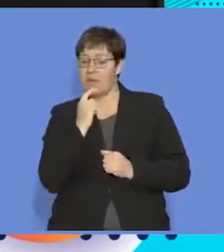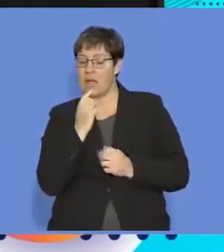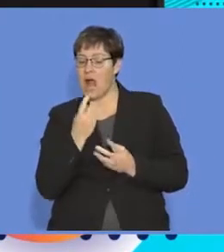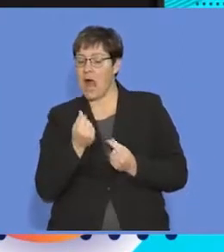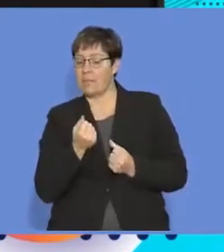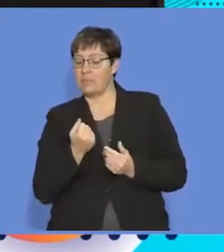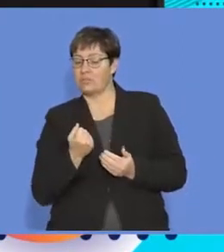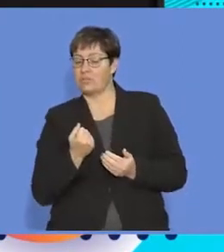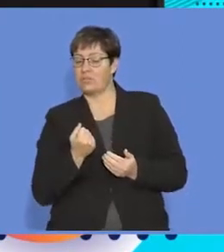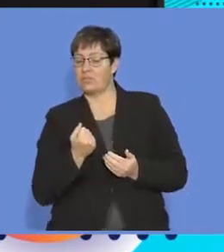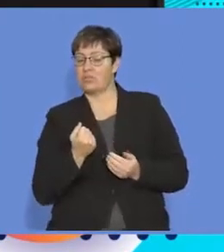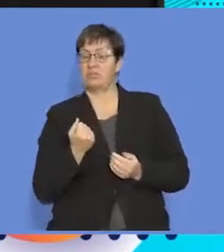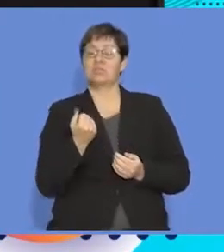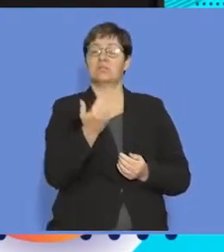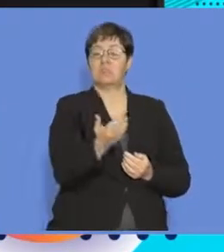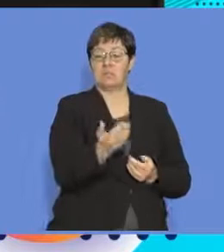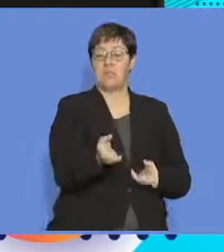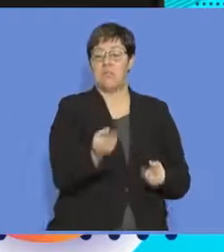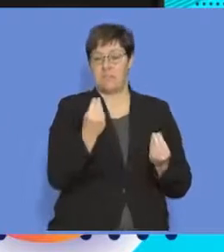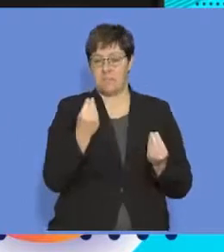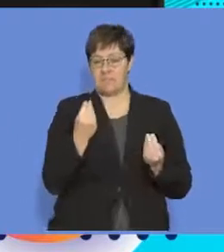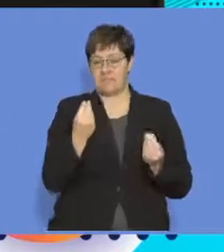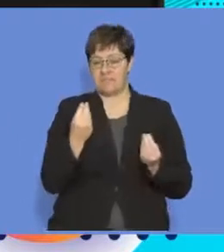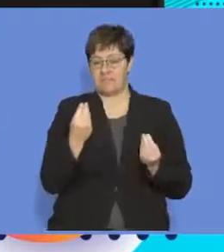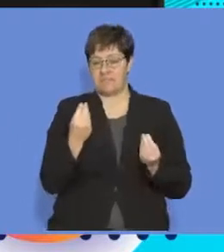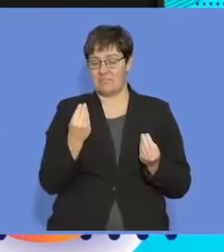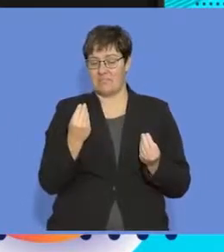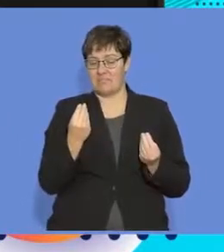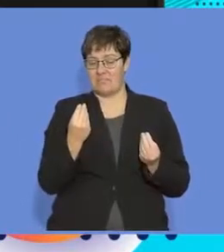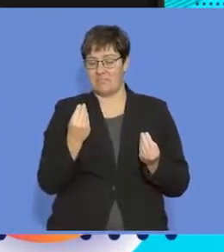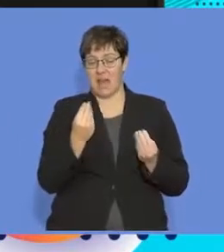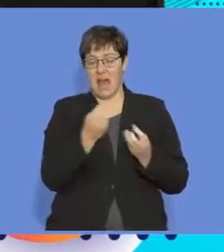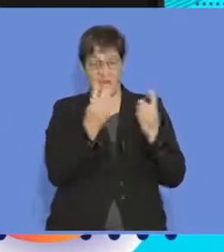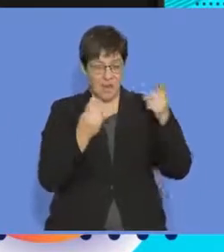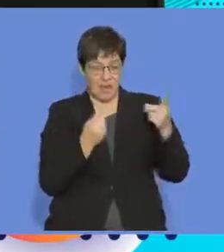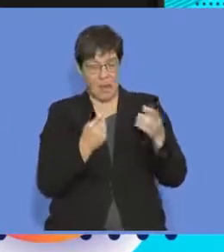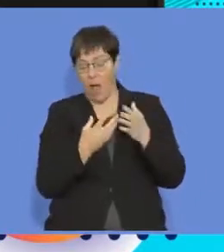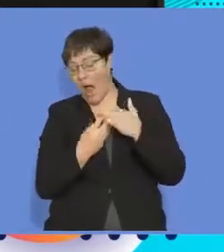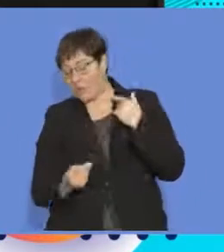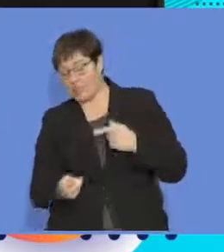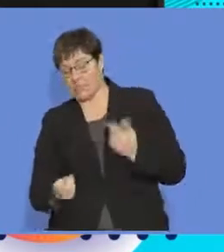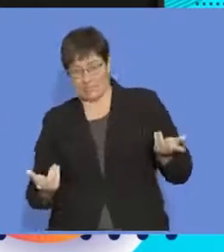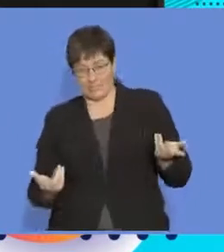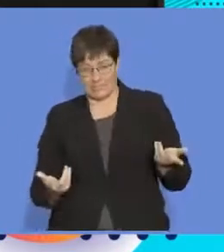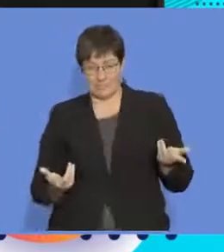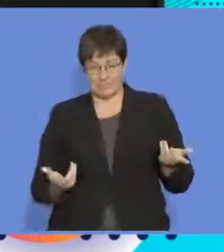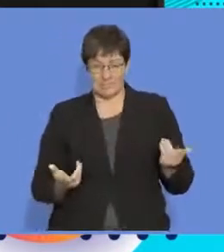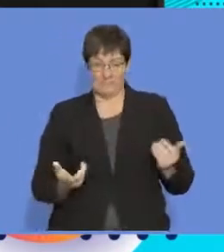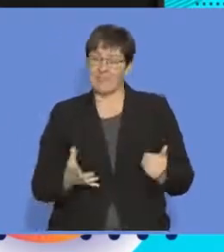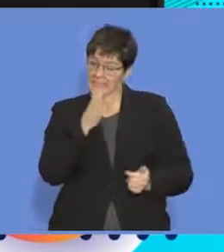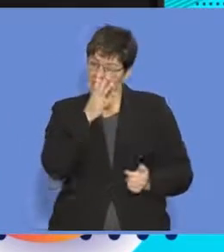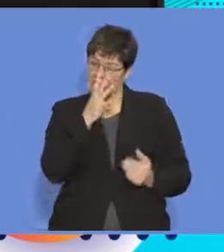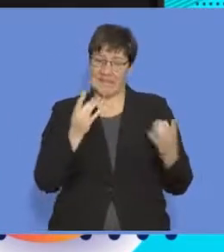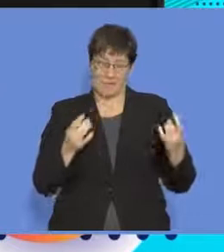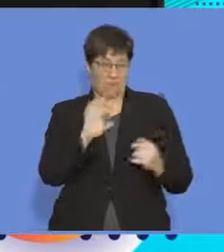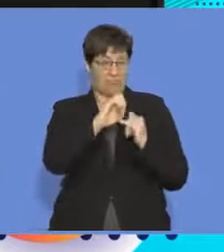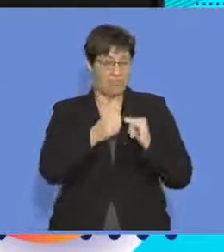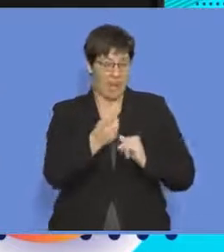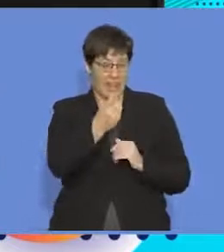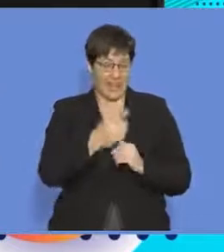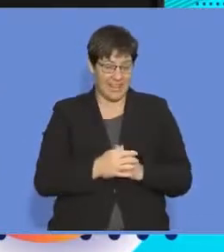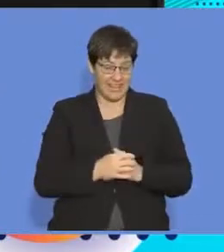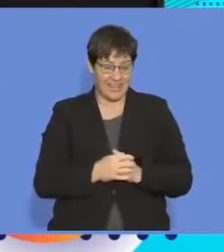bet. So it'll be how many you bet over the possible outcomes, which is a huge number. I'd like you to try